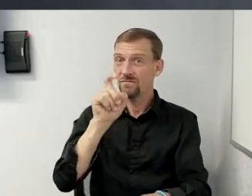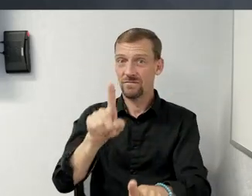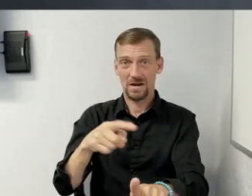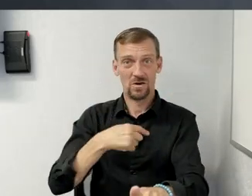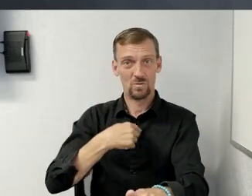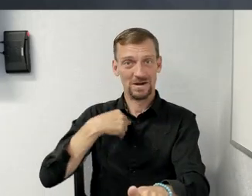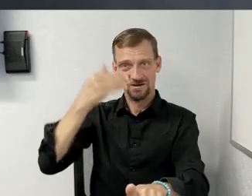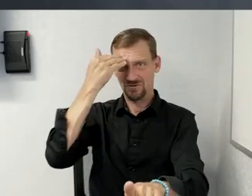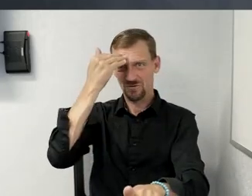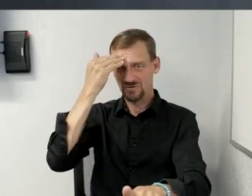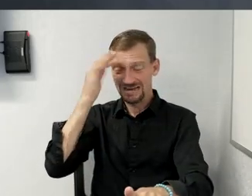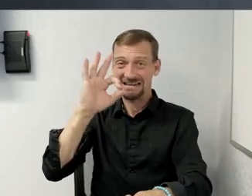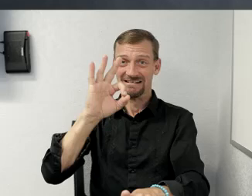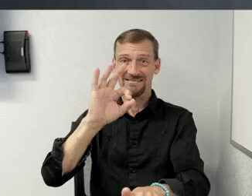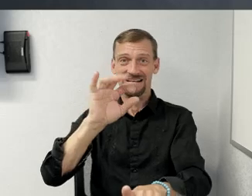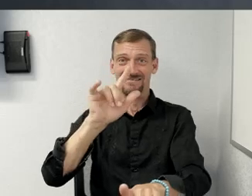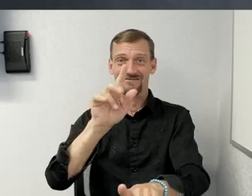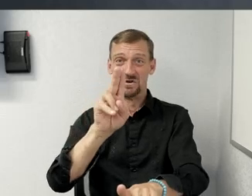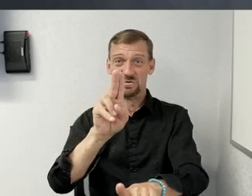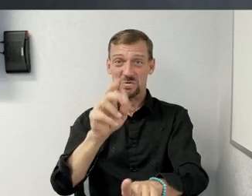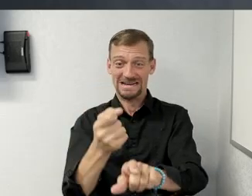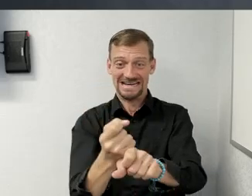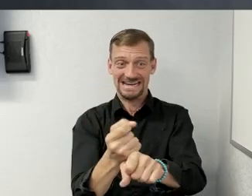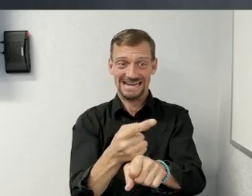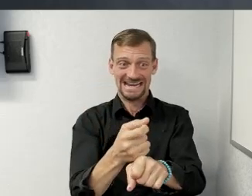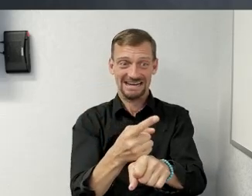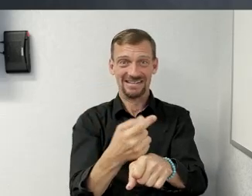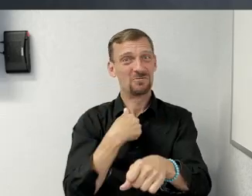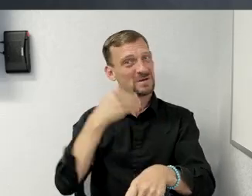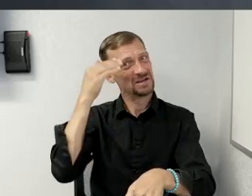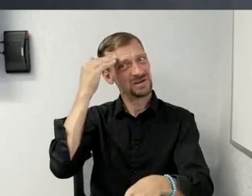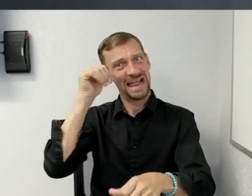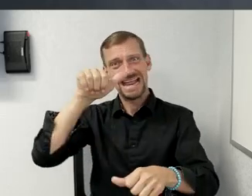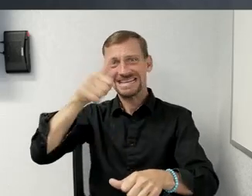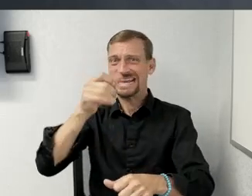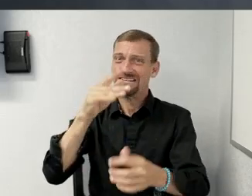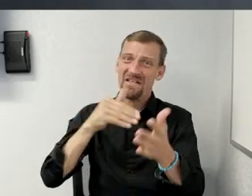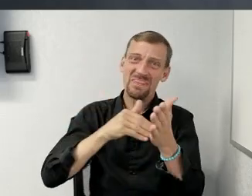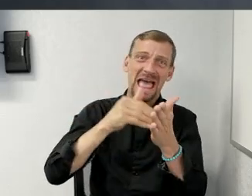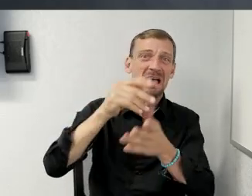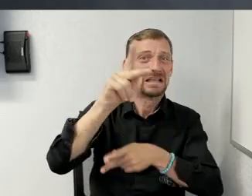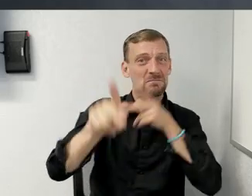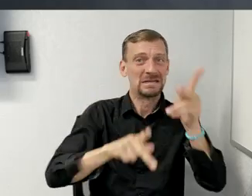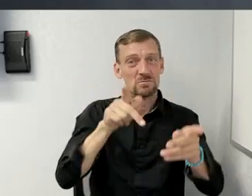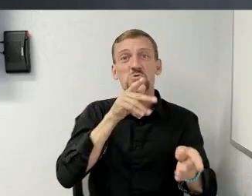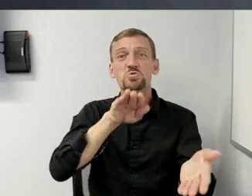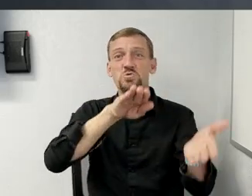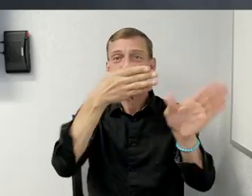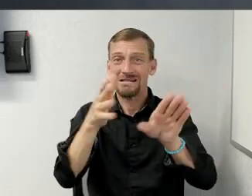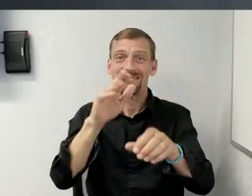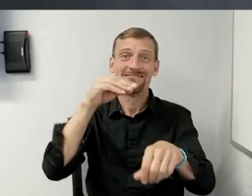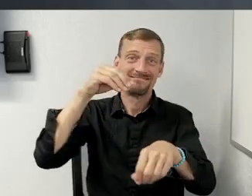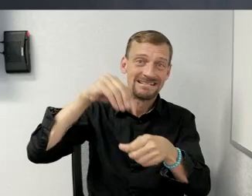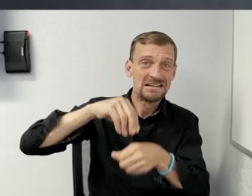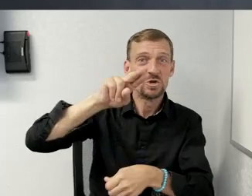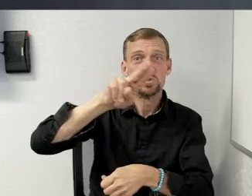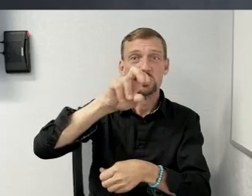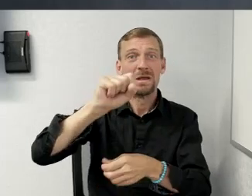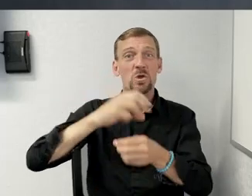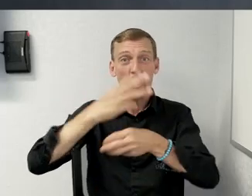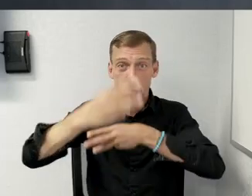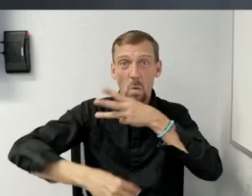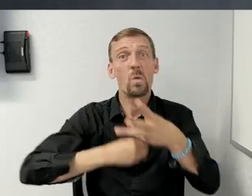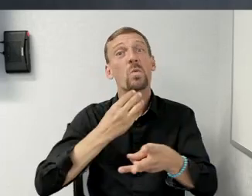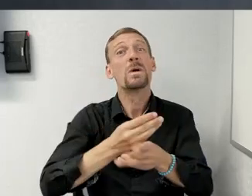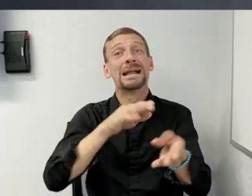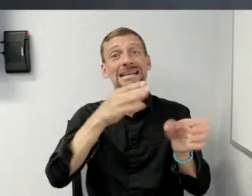very familiar with the flu, and we hear every year that tens of thousands of people across the United States and around the world die of the flu